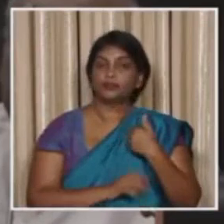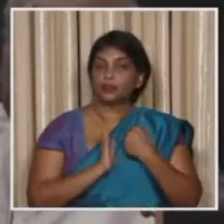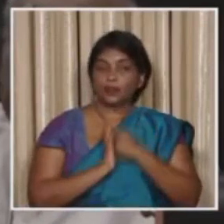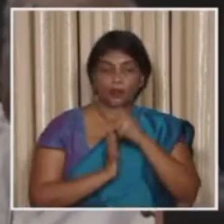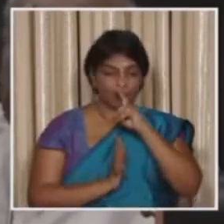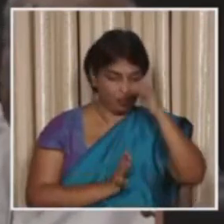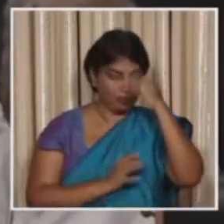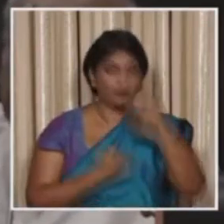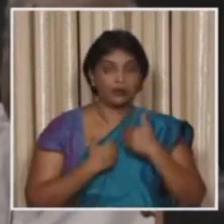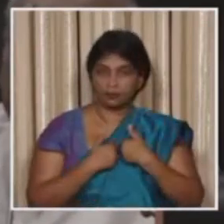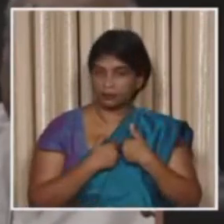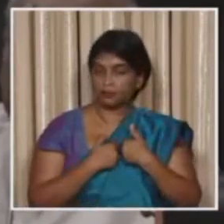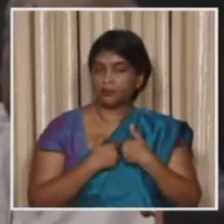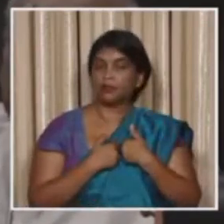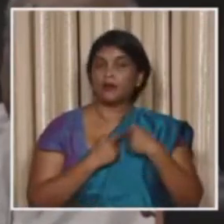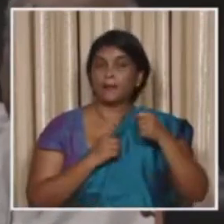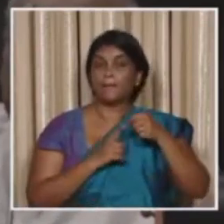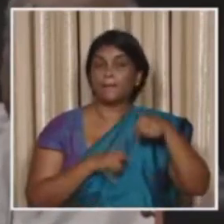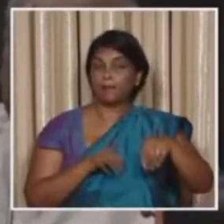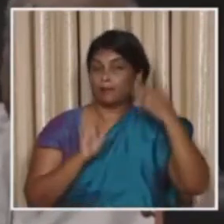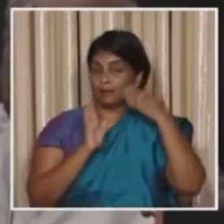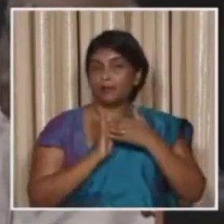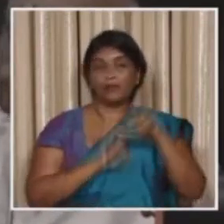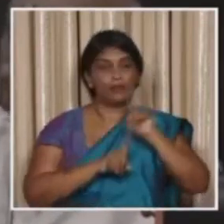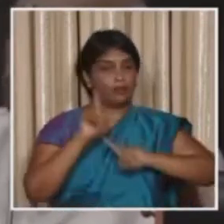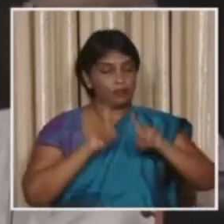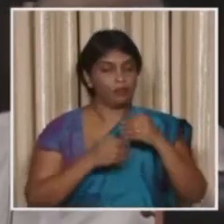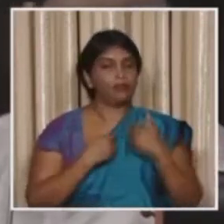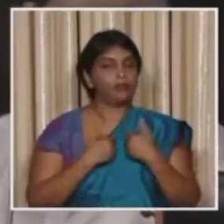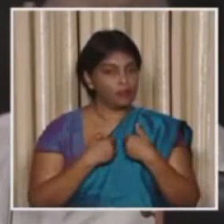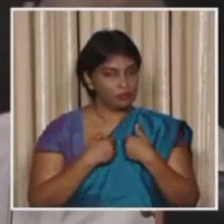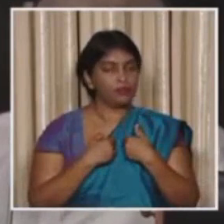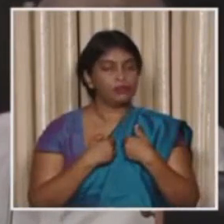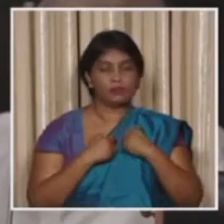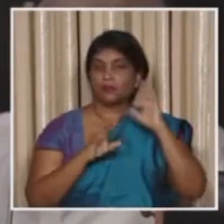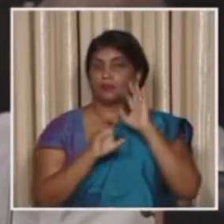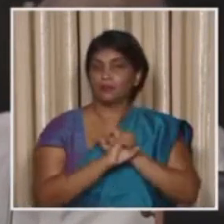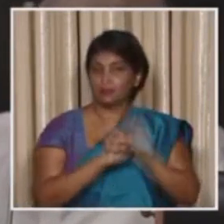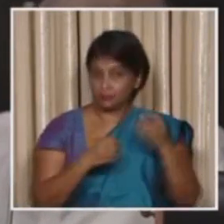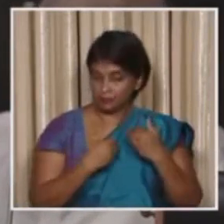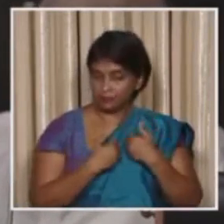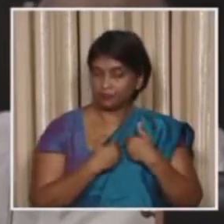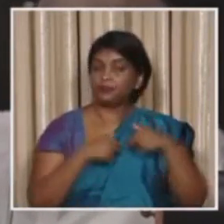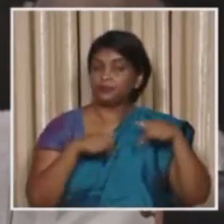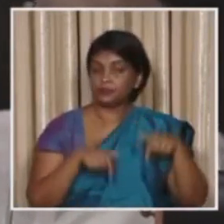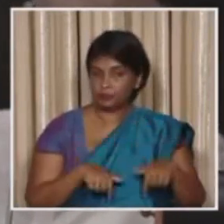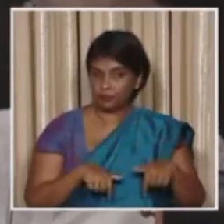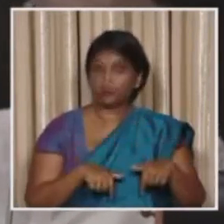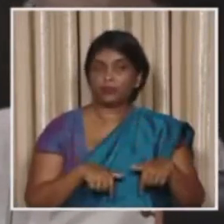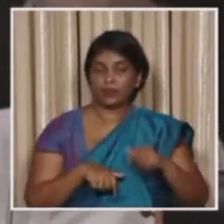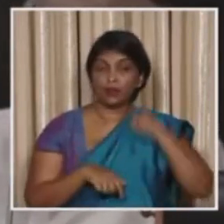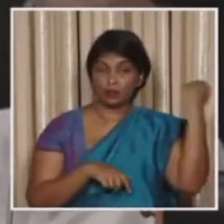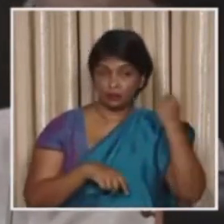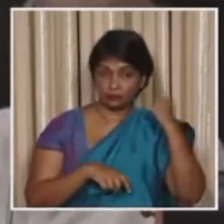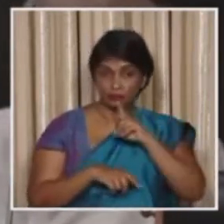are going to do on provincial councils. I also want to make a second statement regarding the steps we have taken to meet